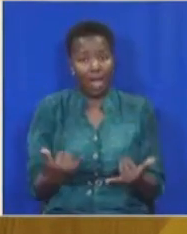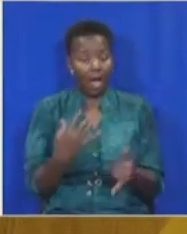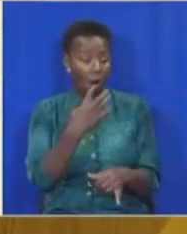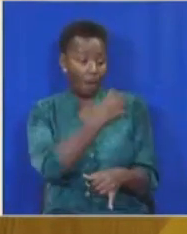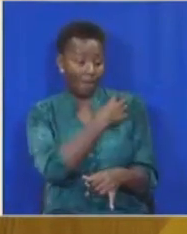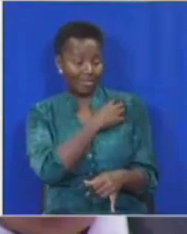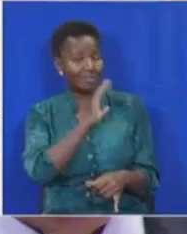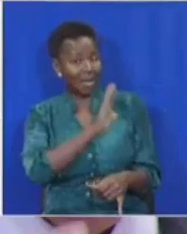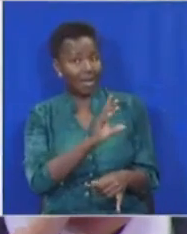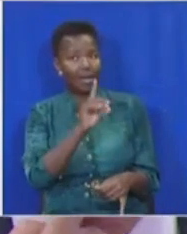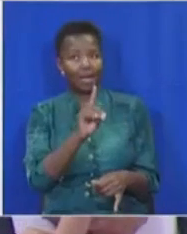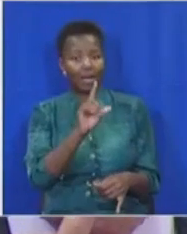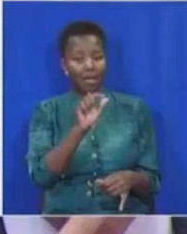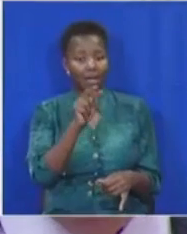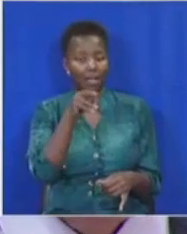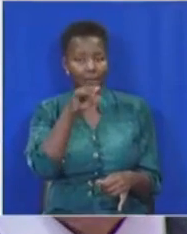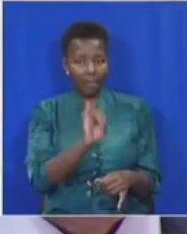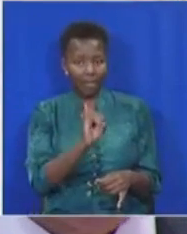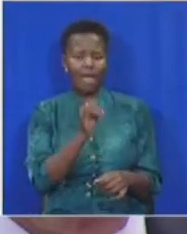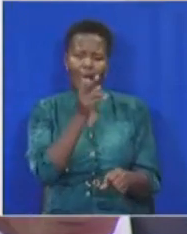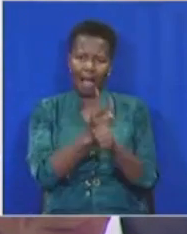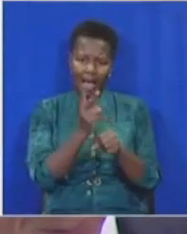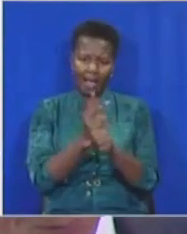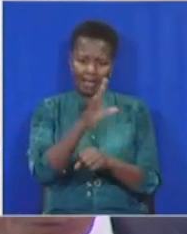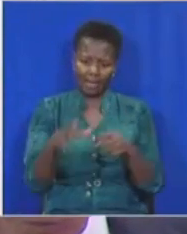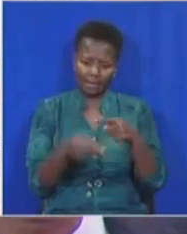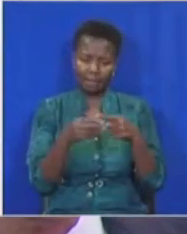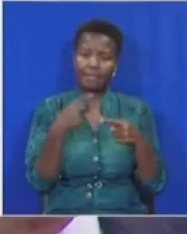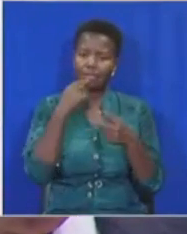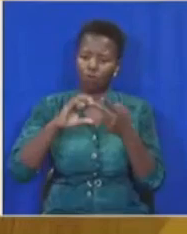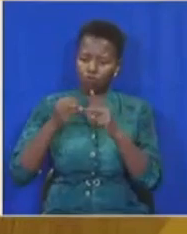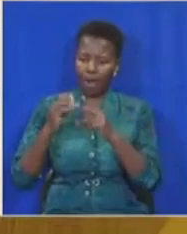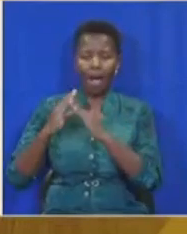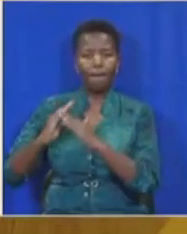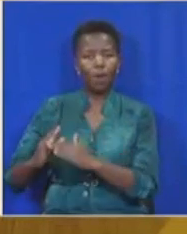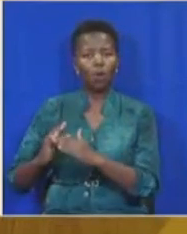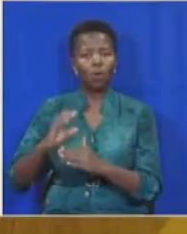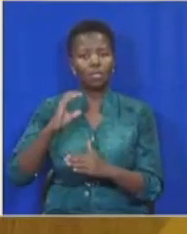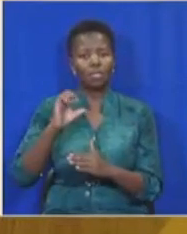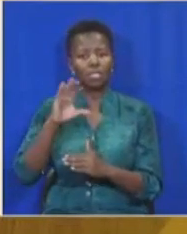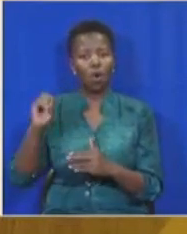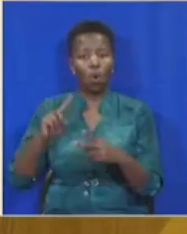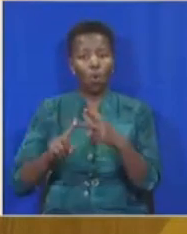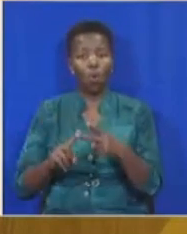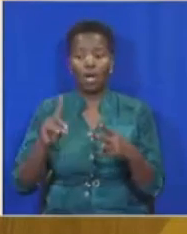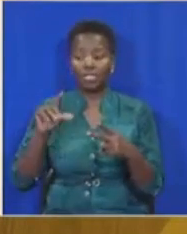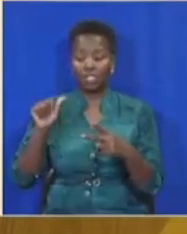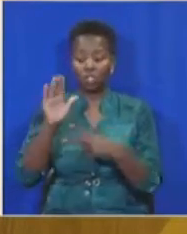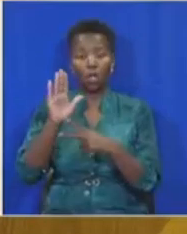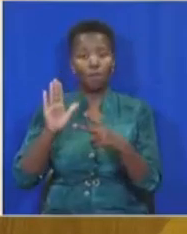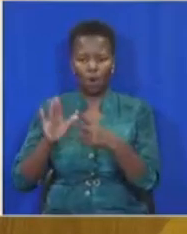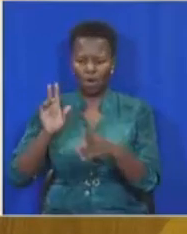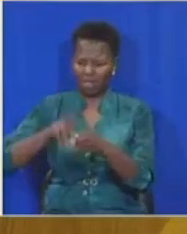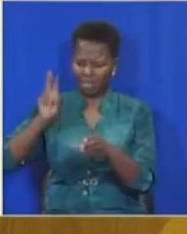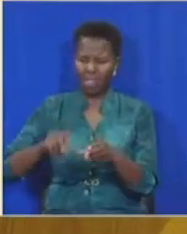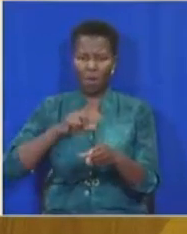Bathabile Dlamini went further to prevent the CEO and SASSA and the former DG who resigned because of toxic